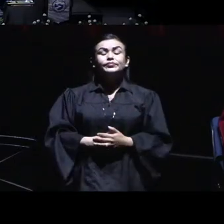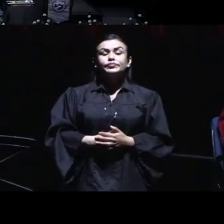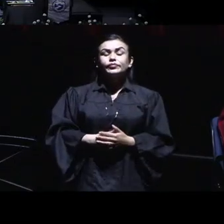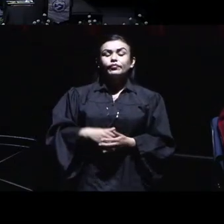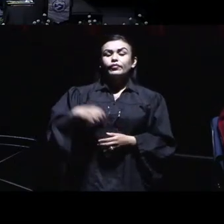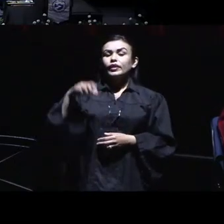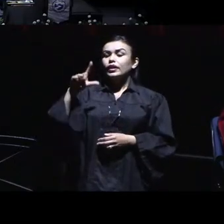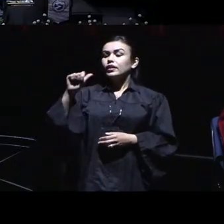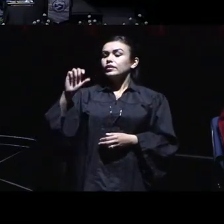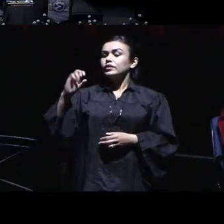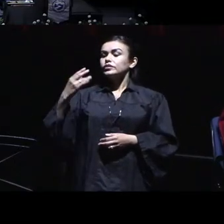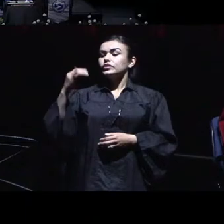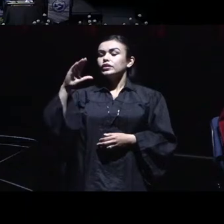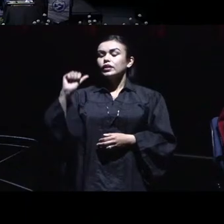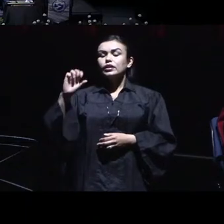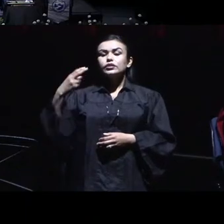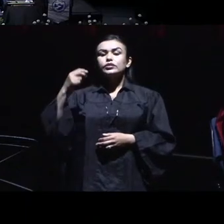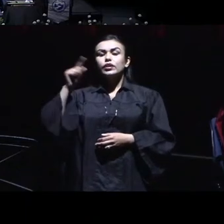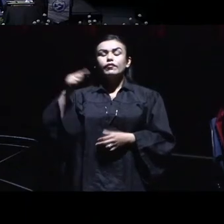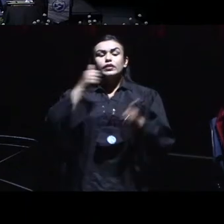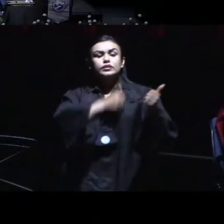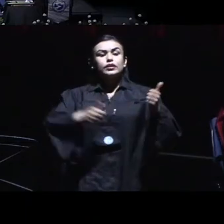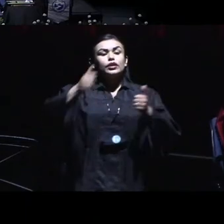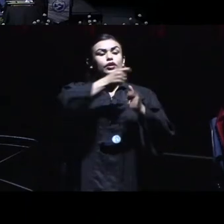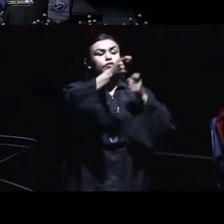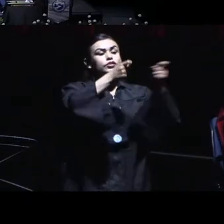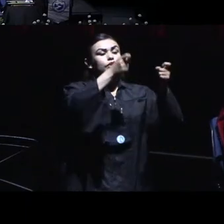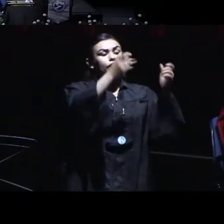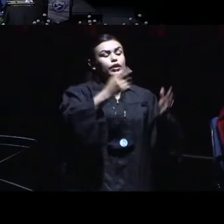Dr. Cassandra La Chica Chavez, Executive Director of Admissions